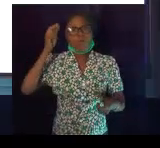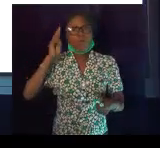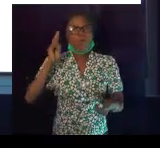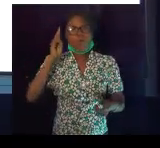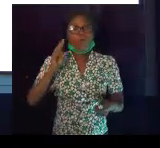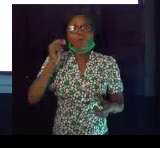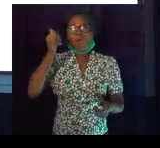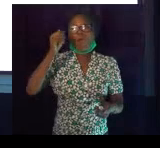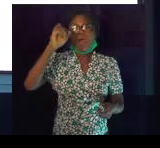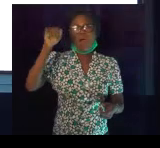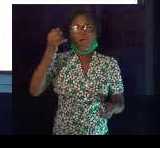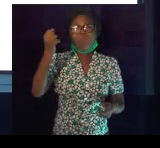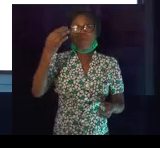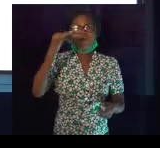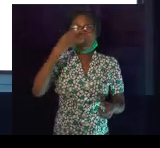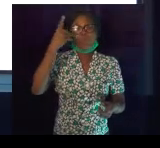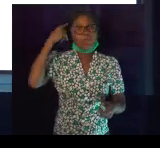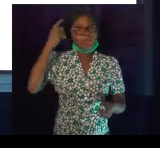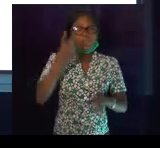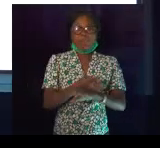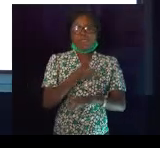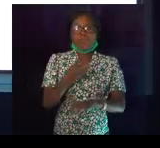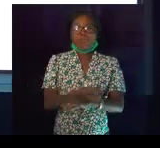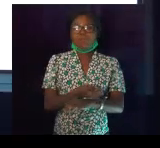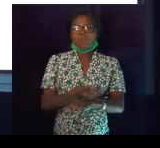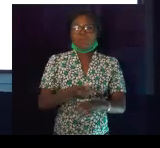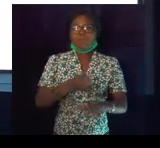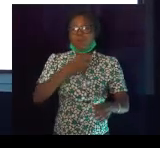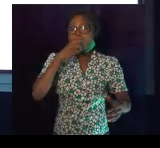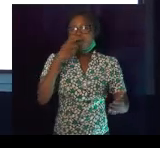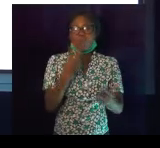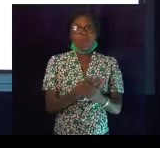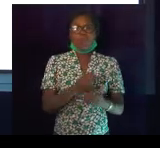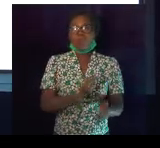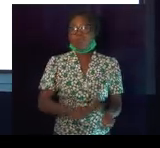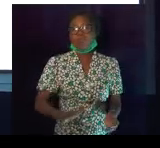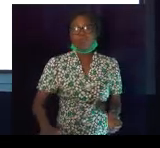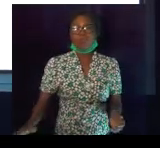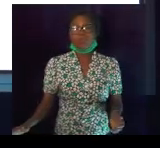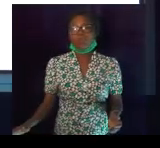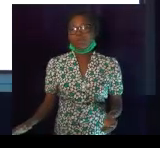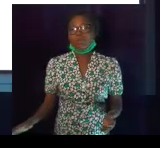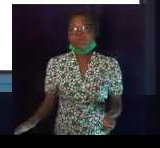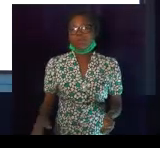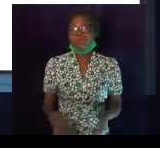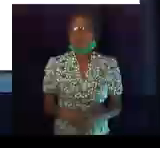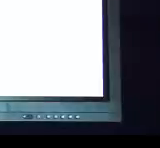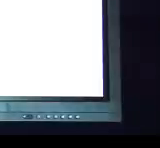mathematician, for the mathematics lesson. Well done, children.